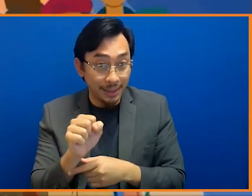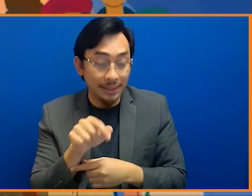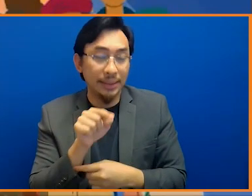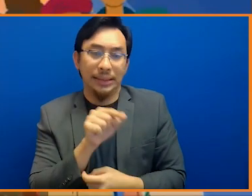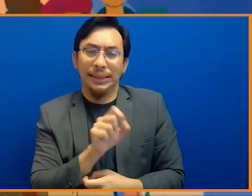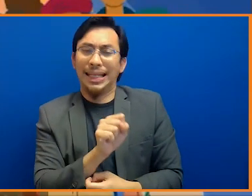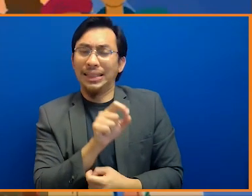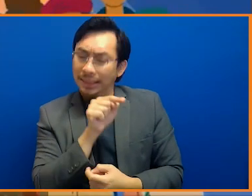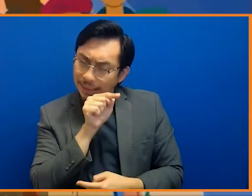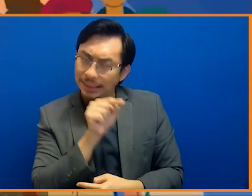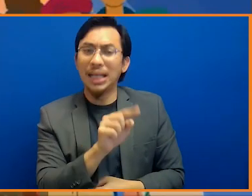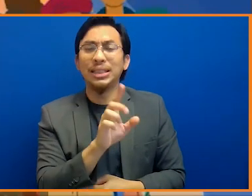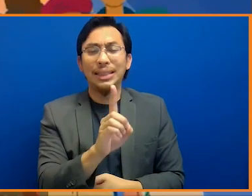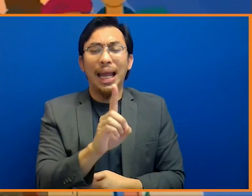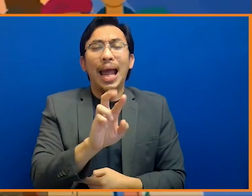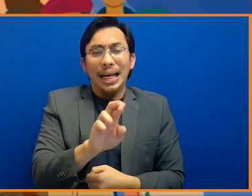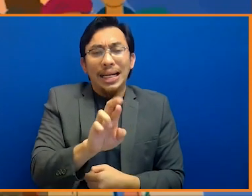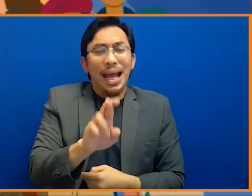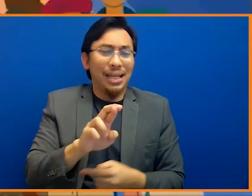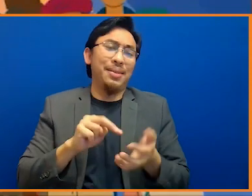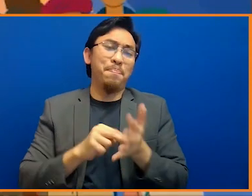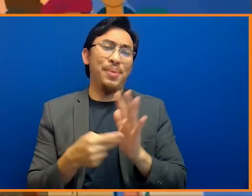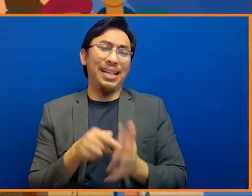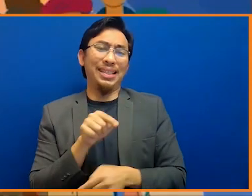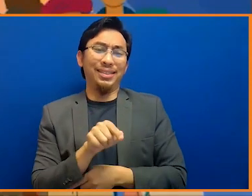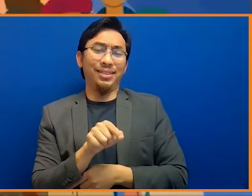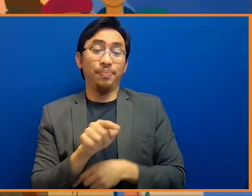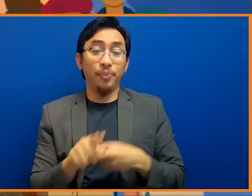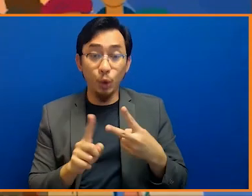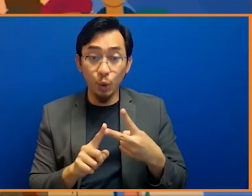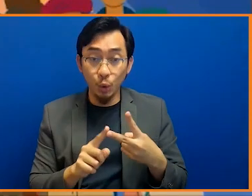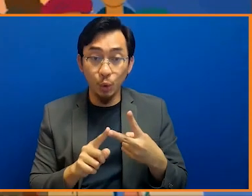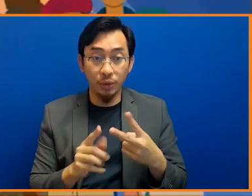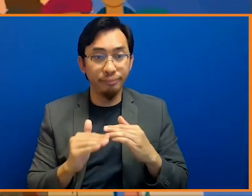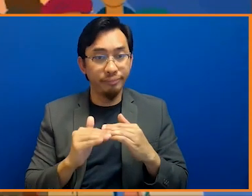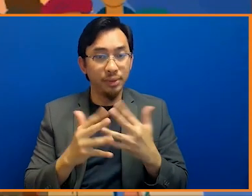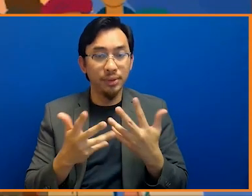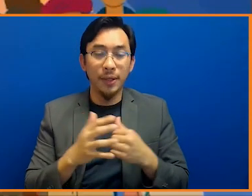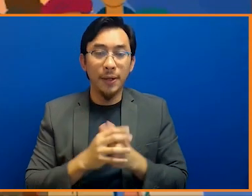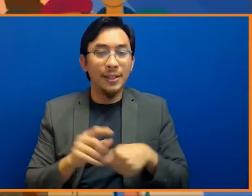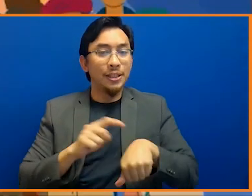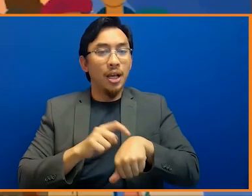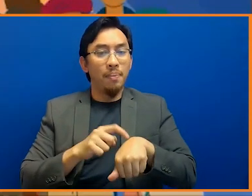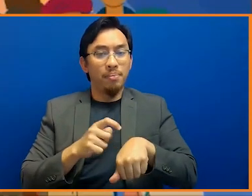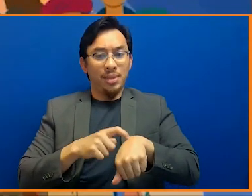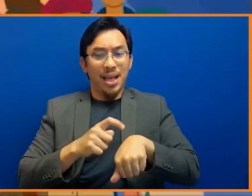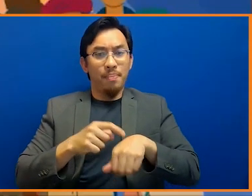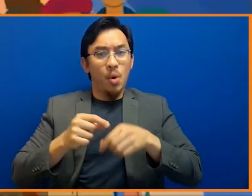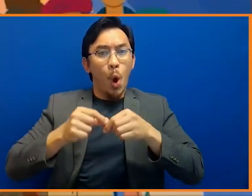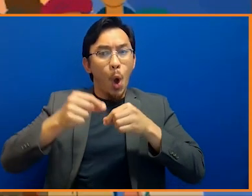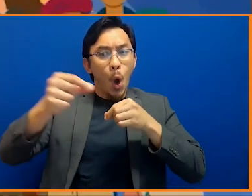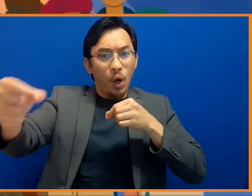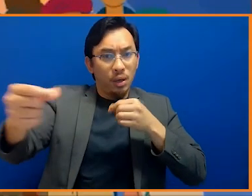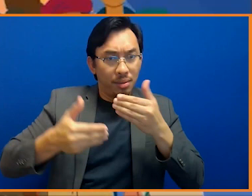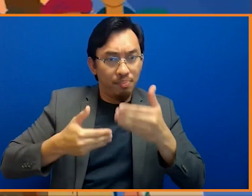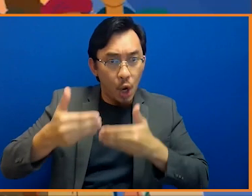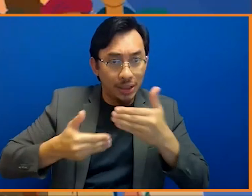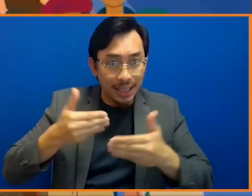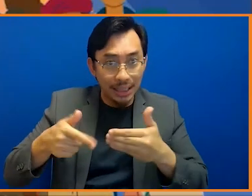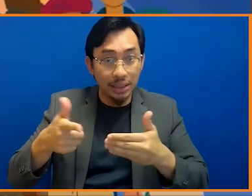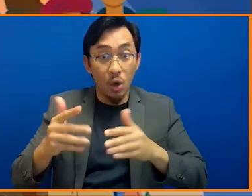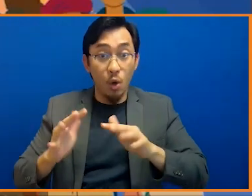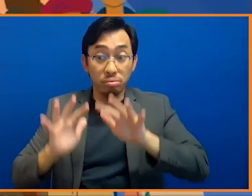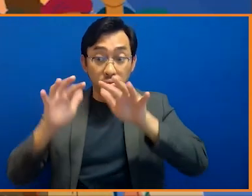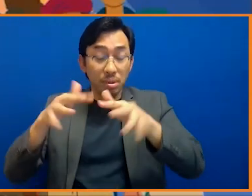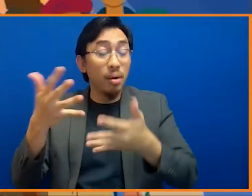right? Secondly, a sustainable disaster risk reduction is needed as part of long-term process, as